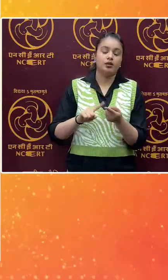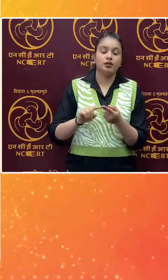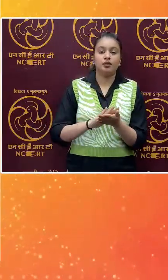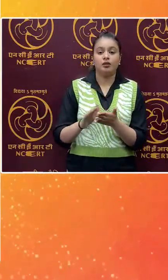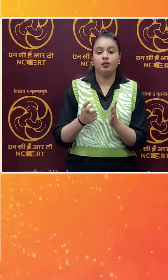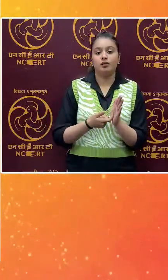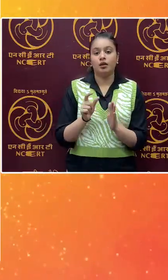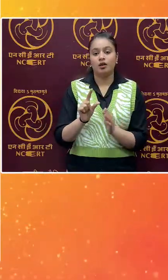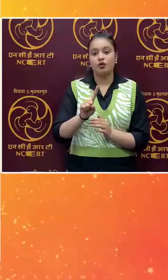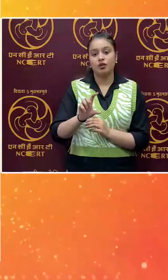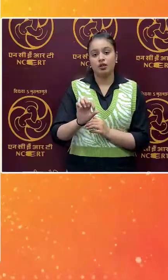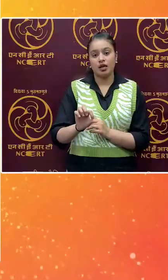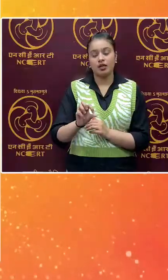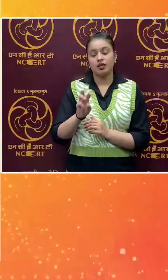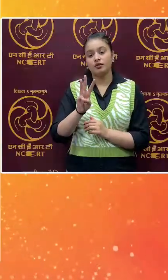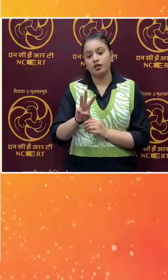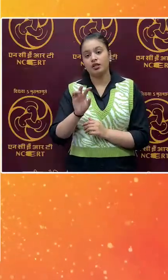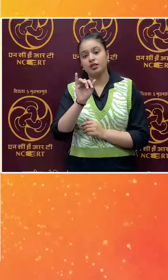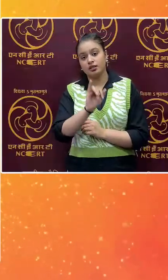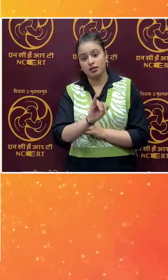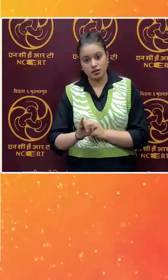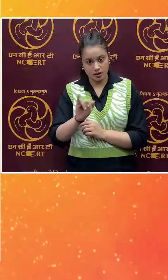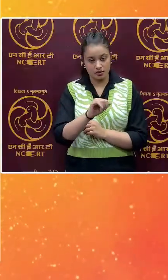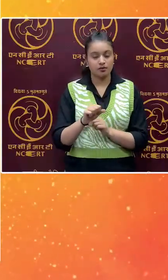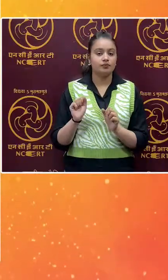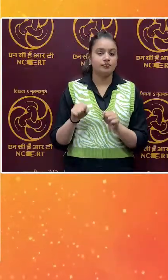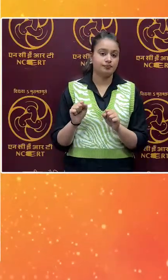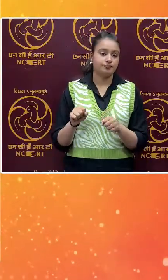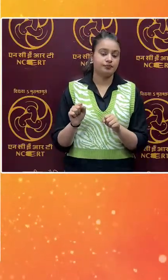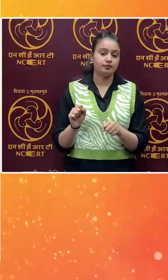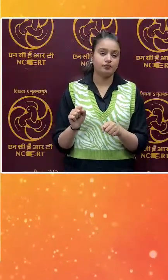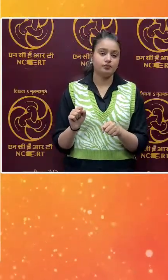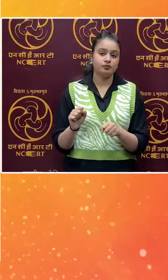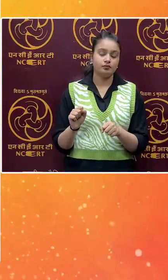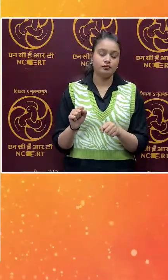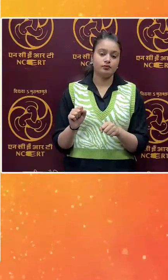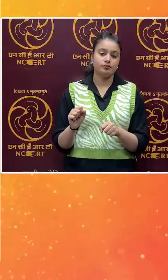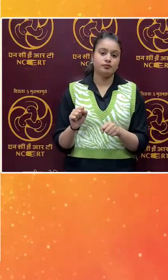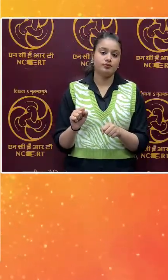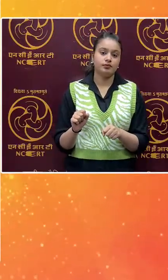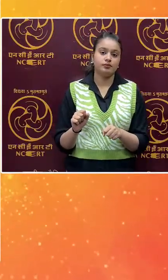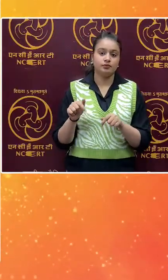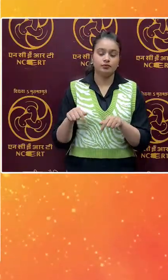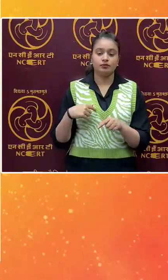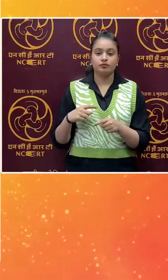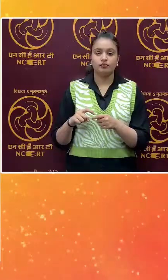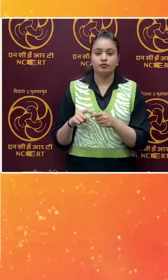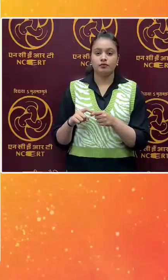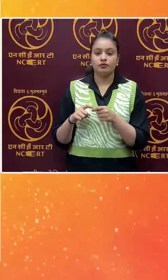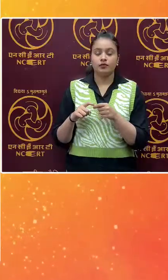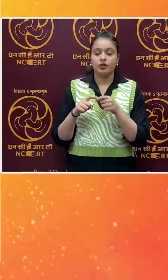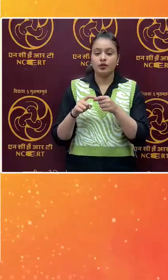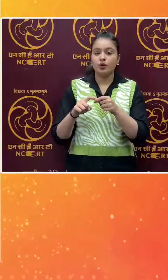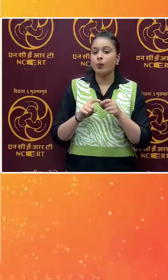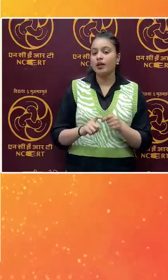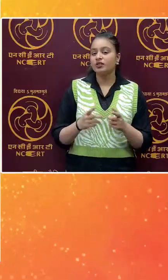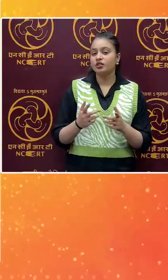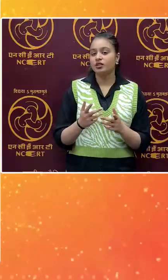in 1936. Yes, that's but the question which I am receiving from my colleague